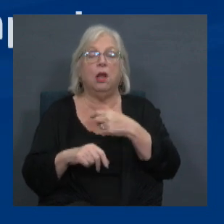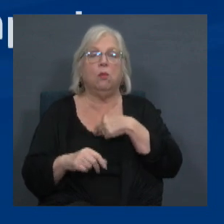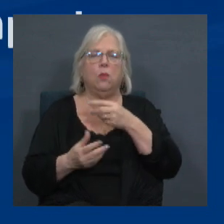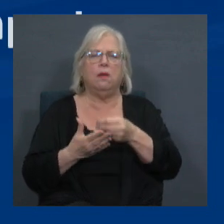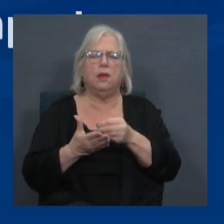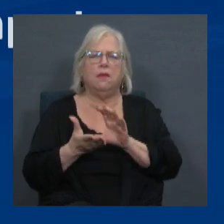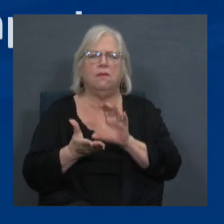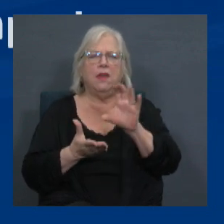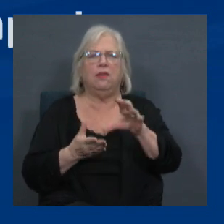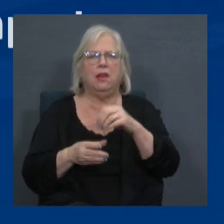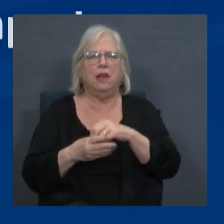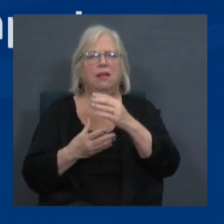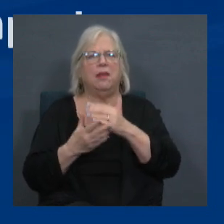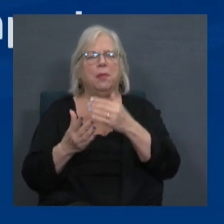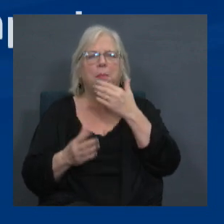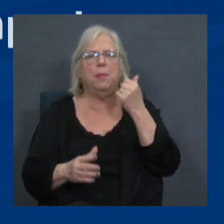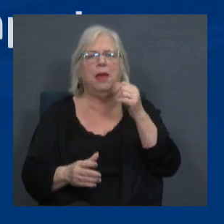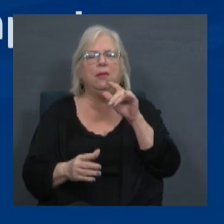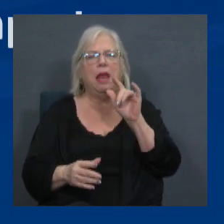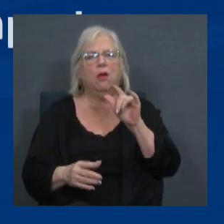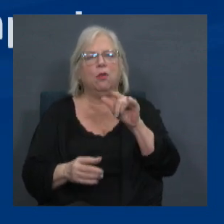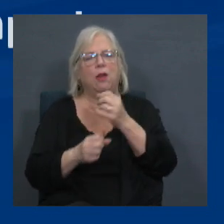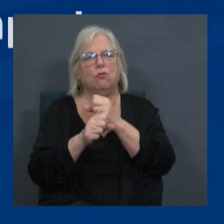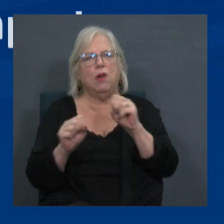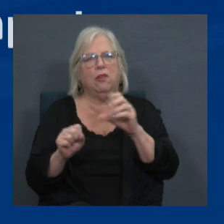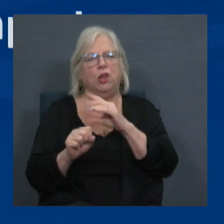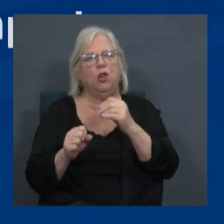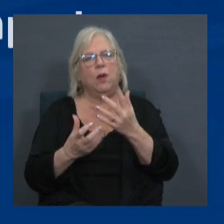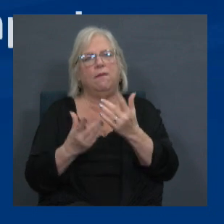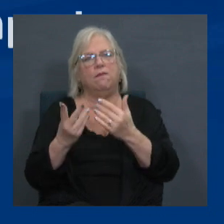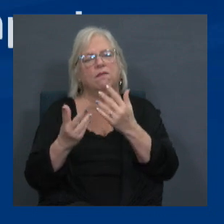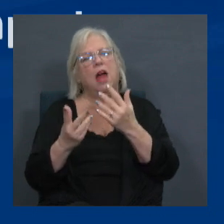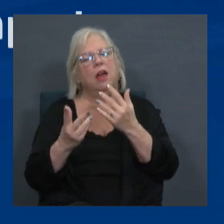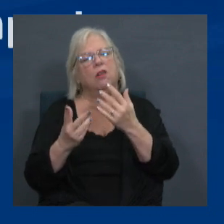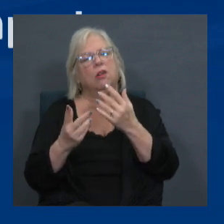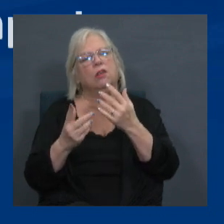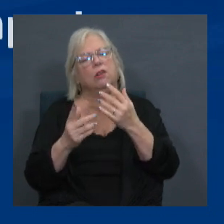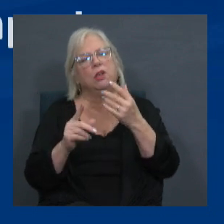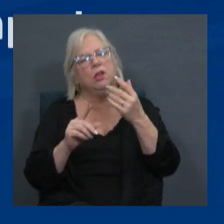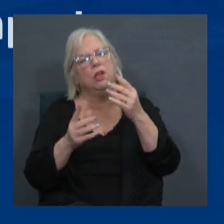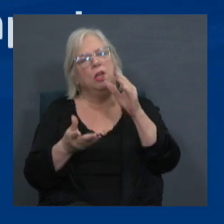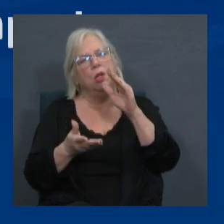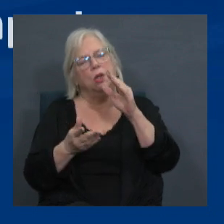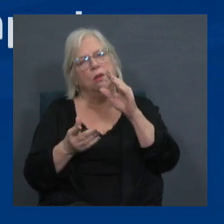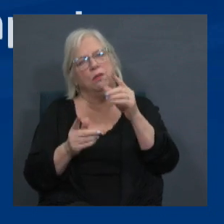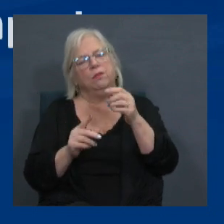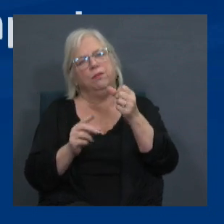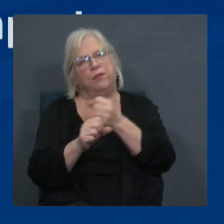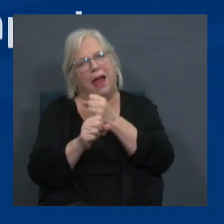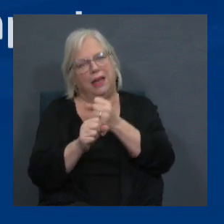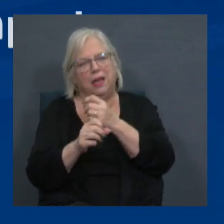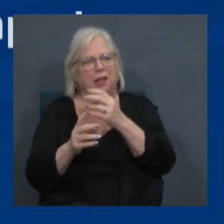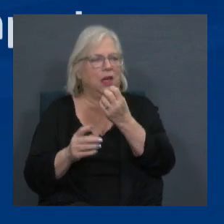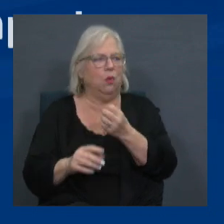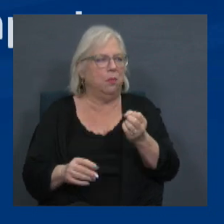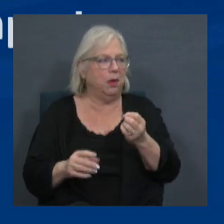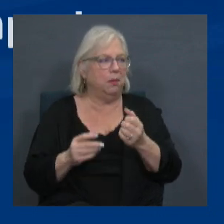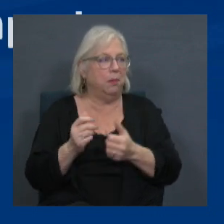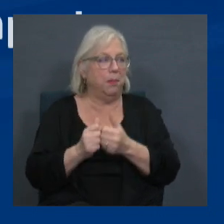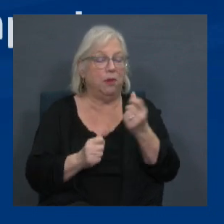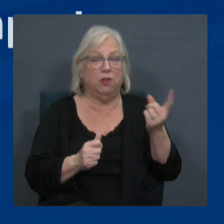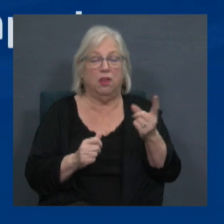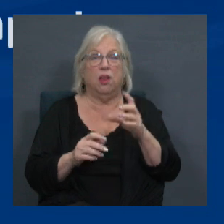best aircraft rescue and firefighting equipment that you could have. Each of those trucks on those screens cost approximately $1